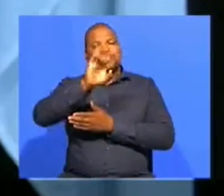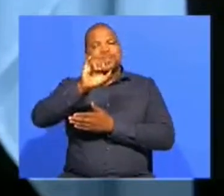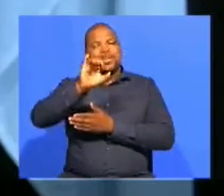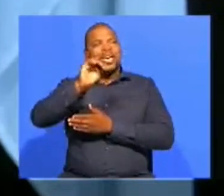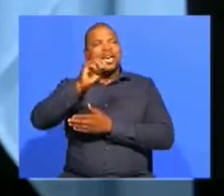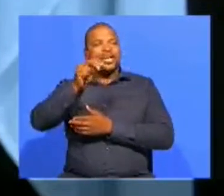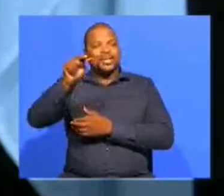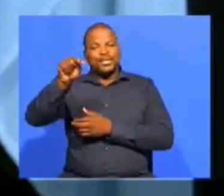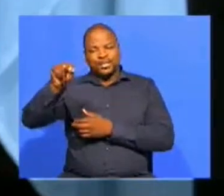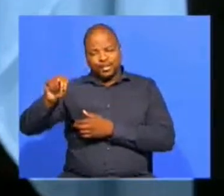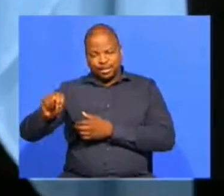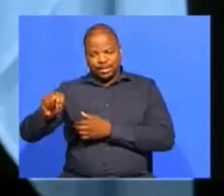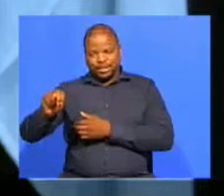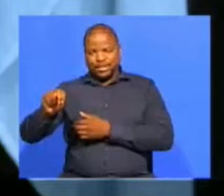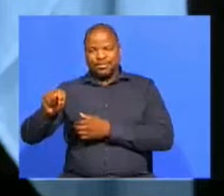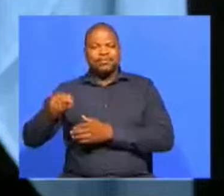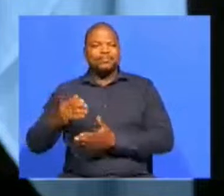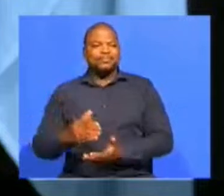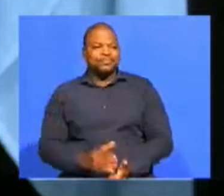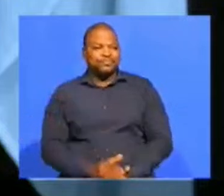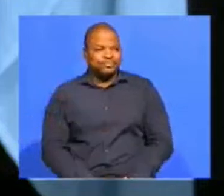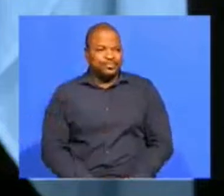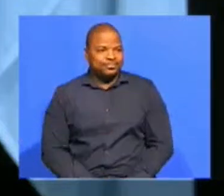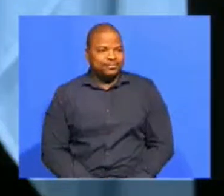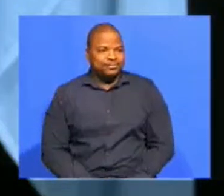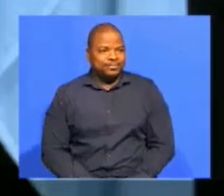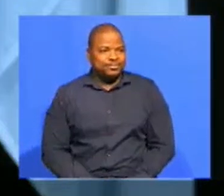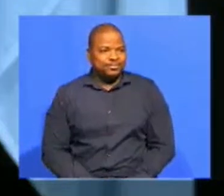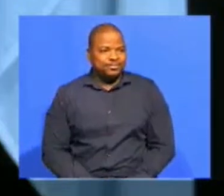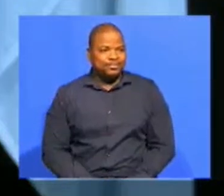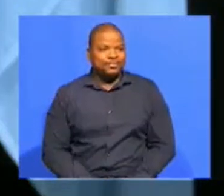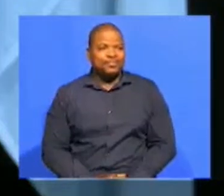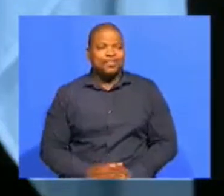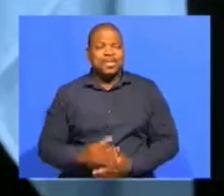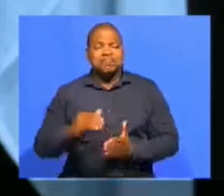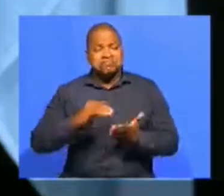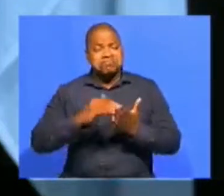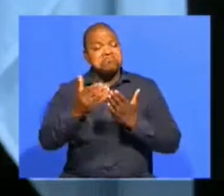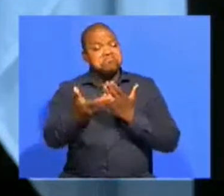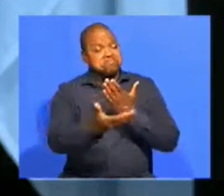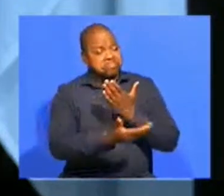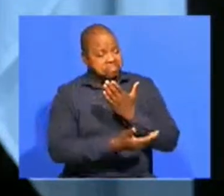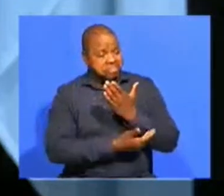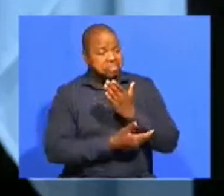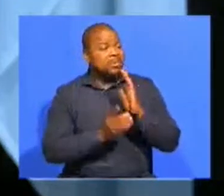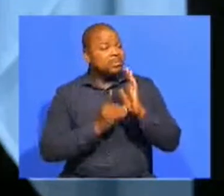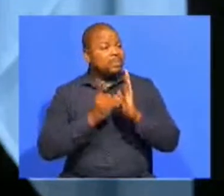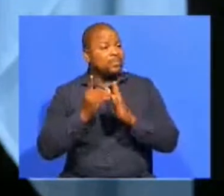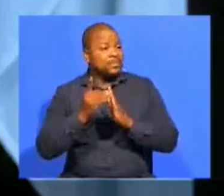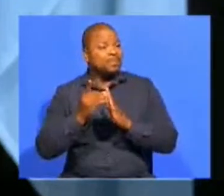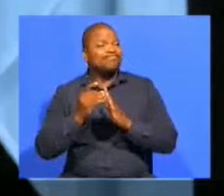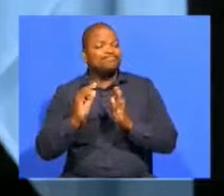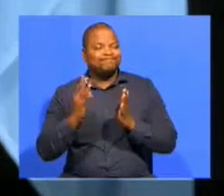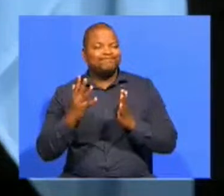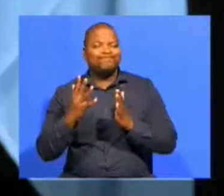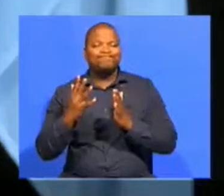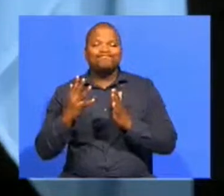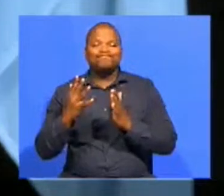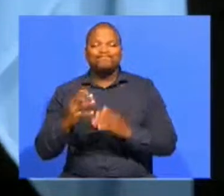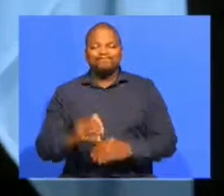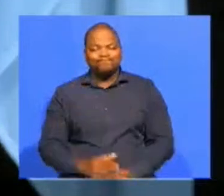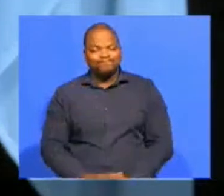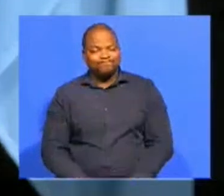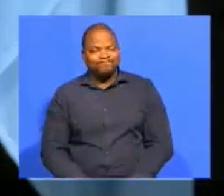6th district. It's a welcome initiative and a welcome paradigm